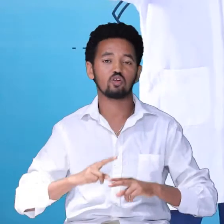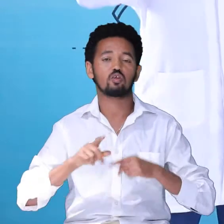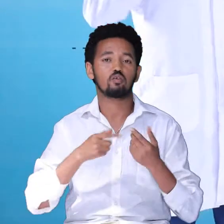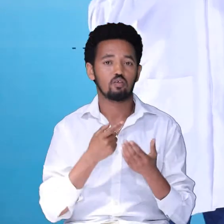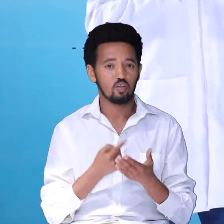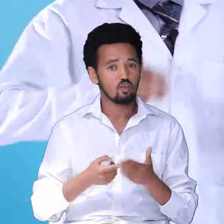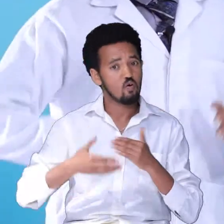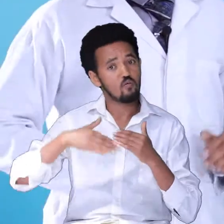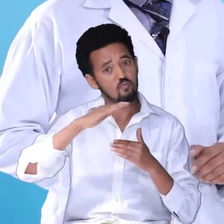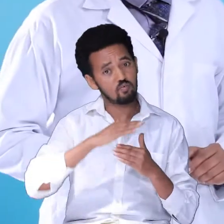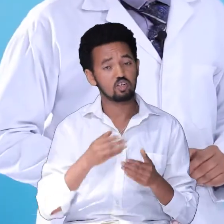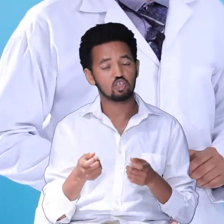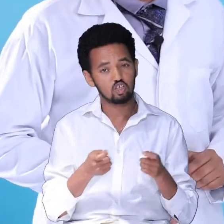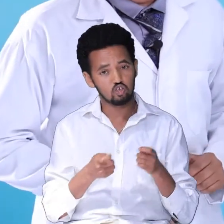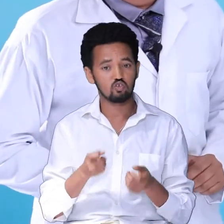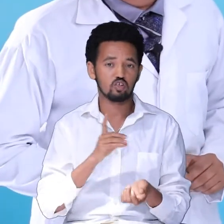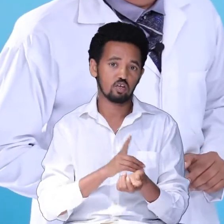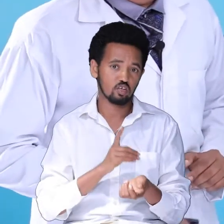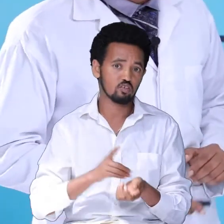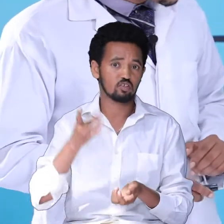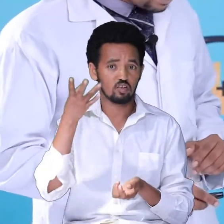he overthrew the Directory on